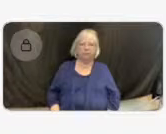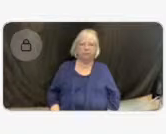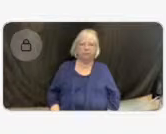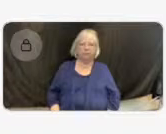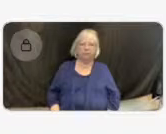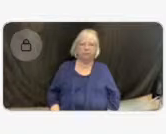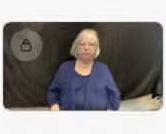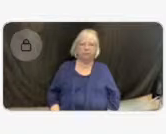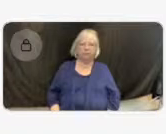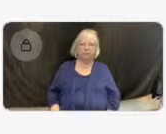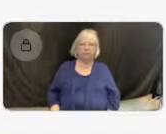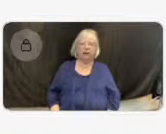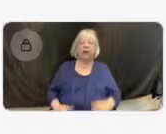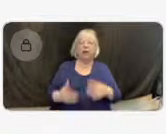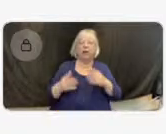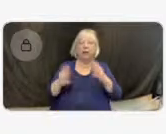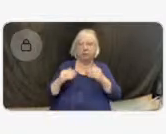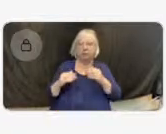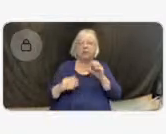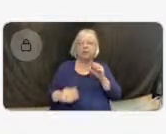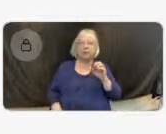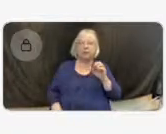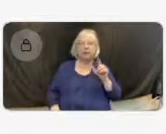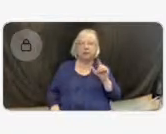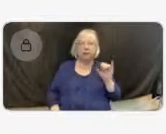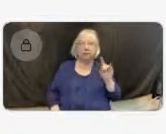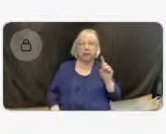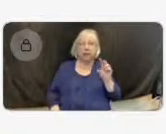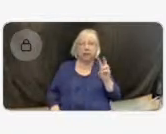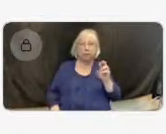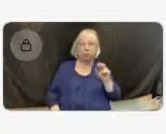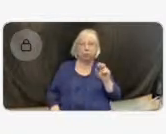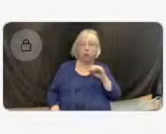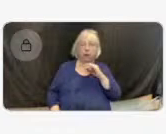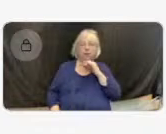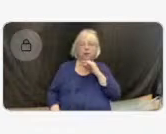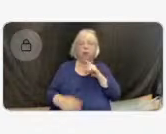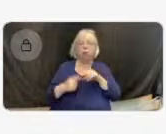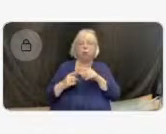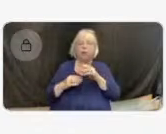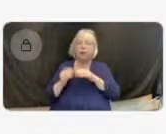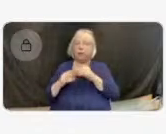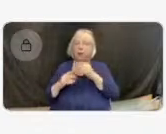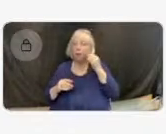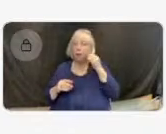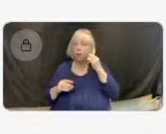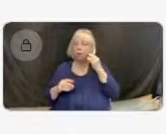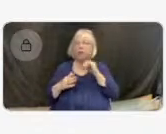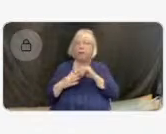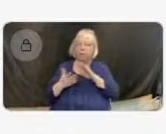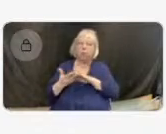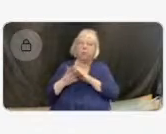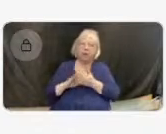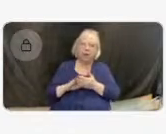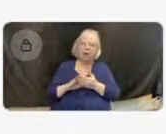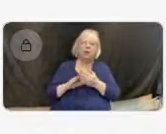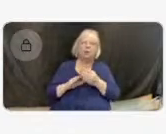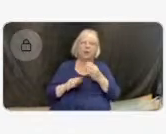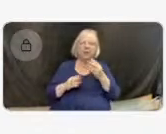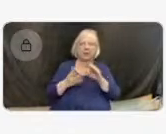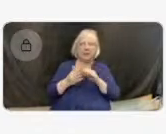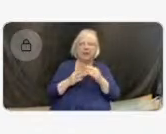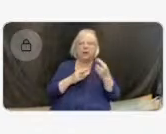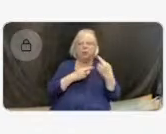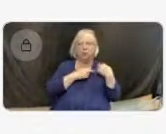For as far as solid waste goes, there would be, when the homes are built, that will become a city responsibility to service